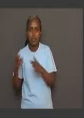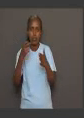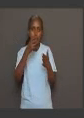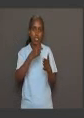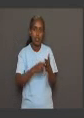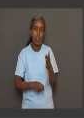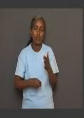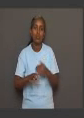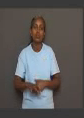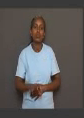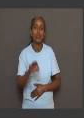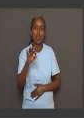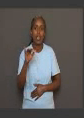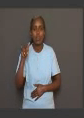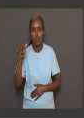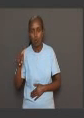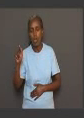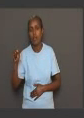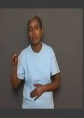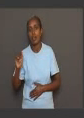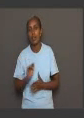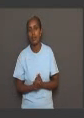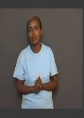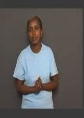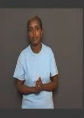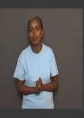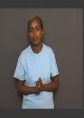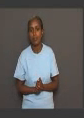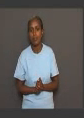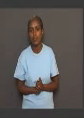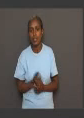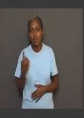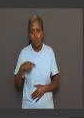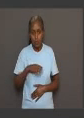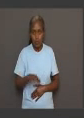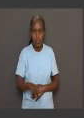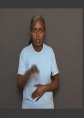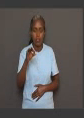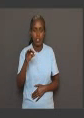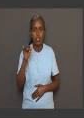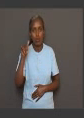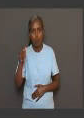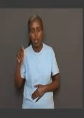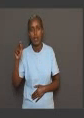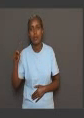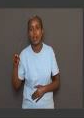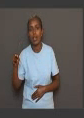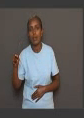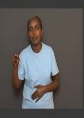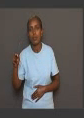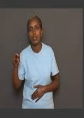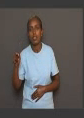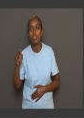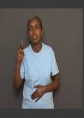the values to find y prime. We find that y